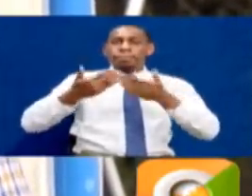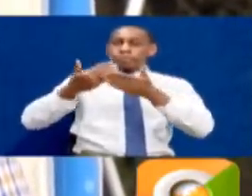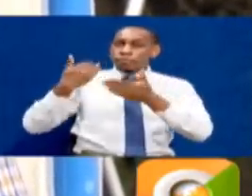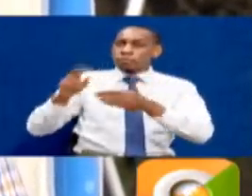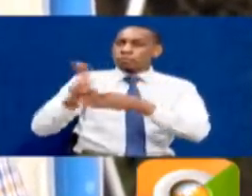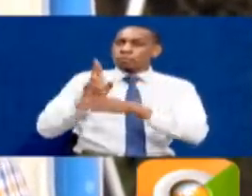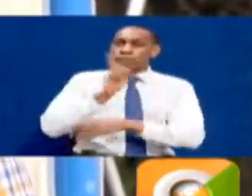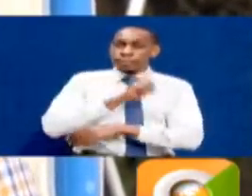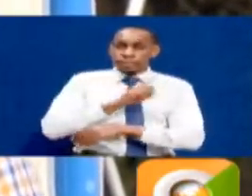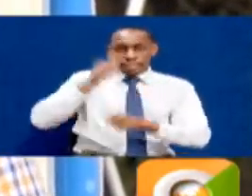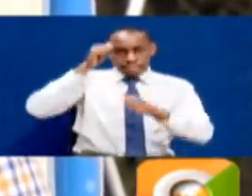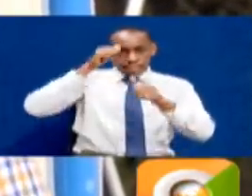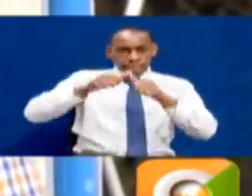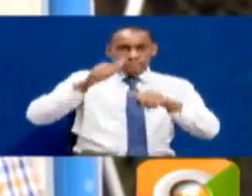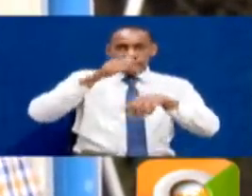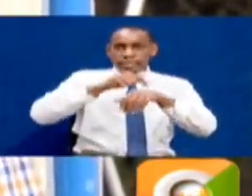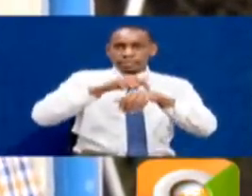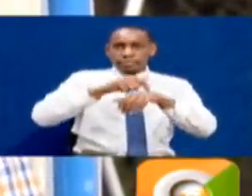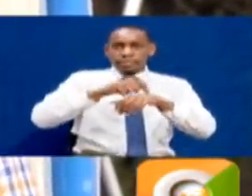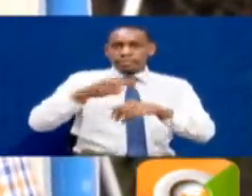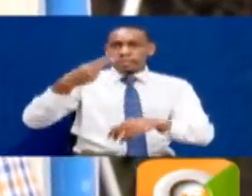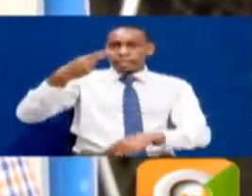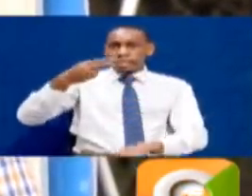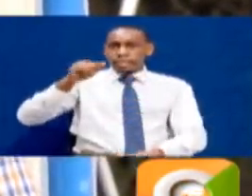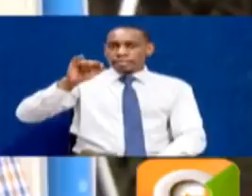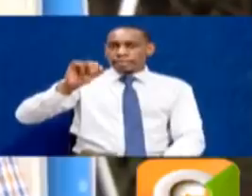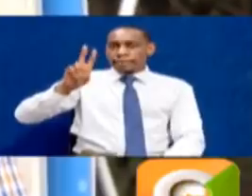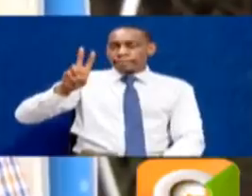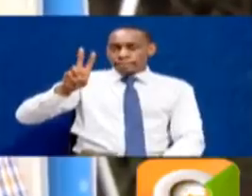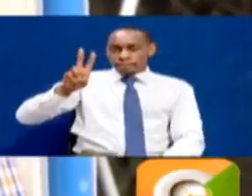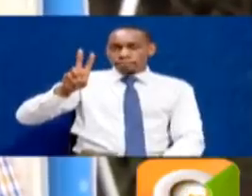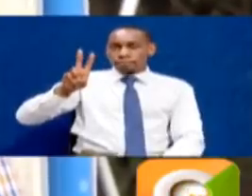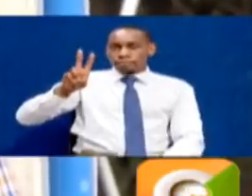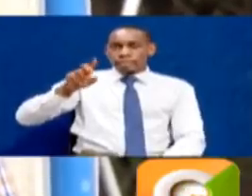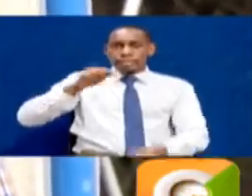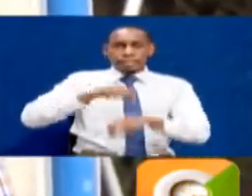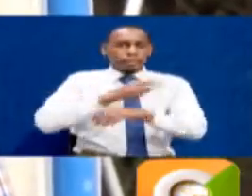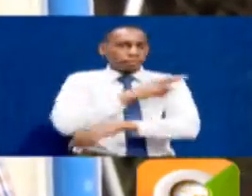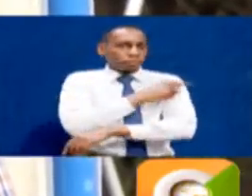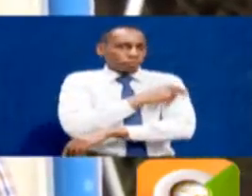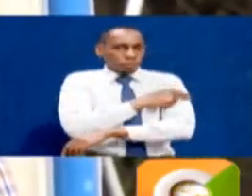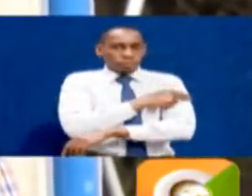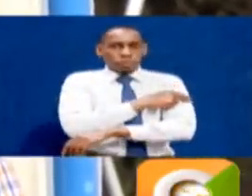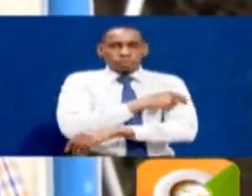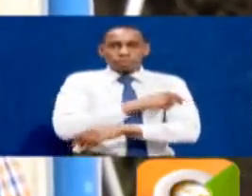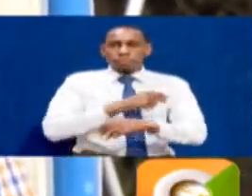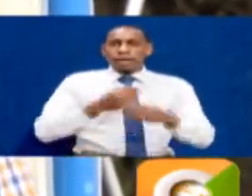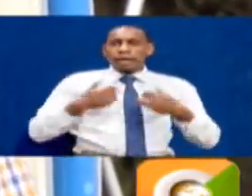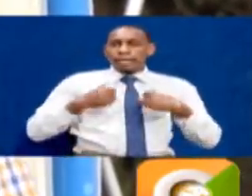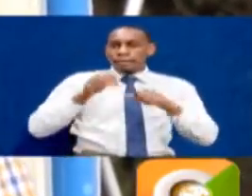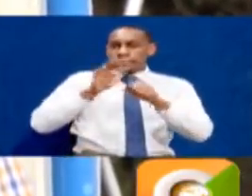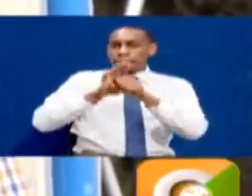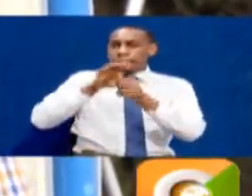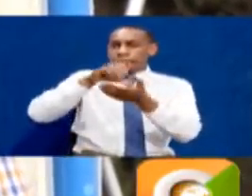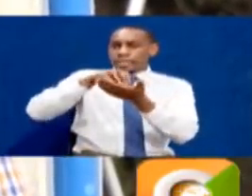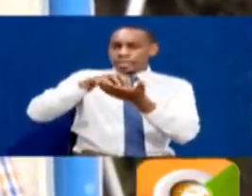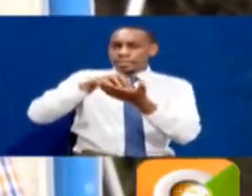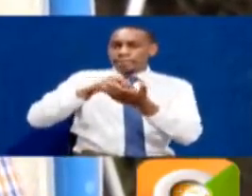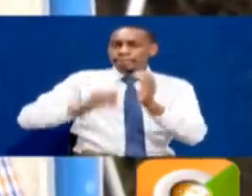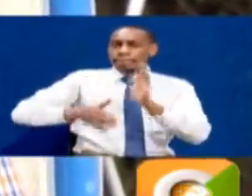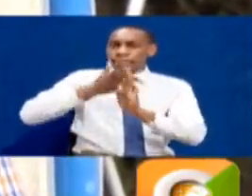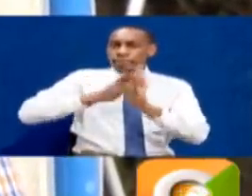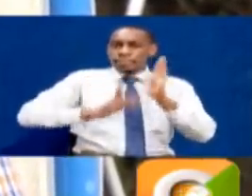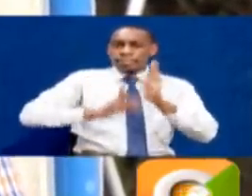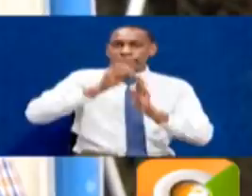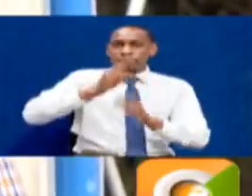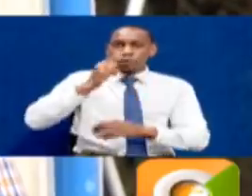before. Remember during the advent of HIV, when our hospitals were swamped with cases, we quickly